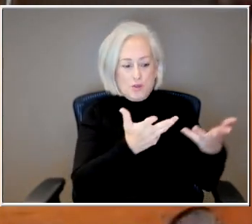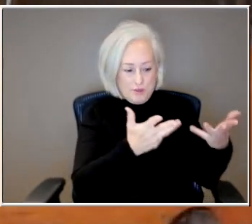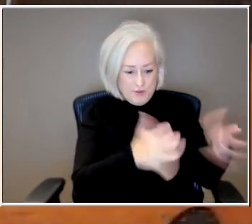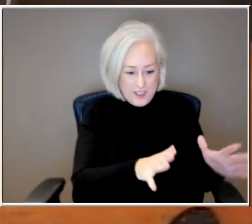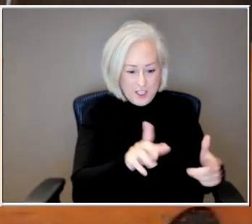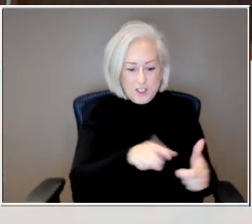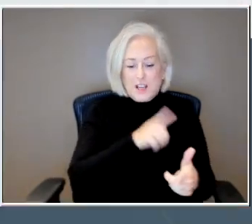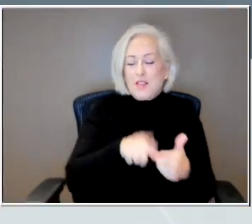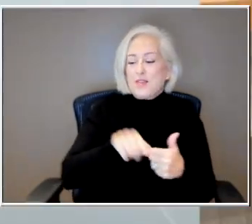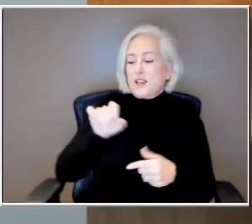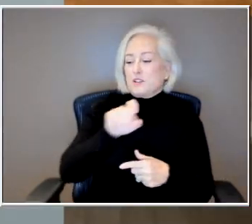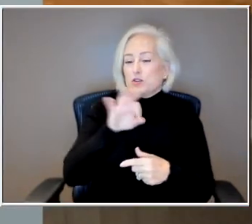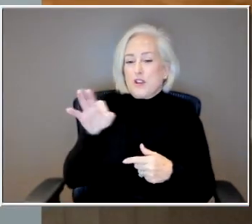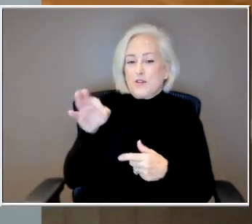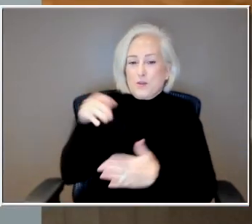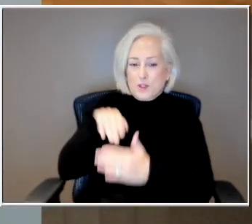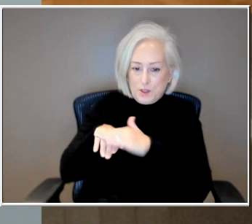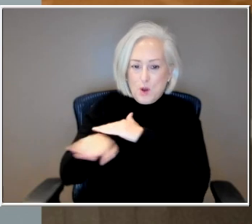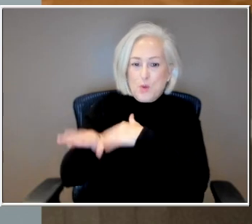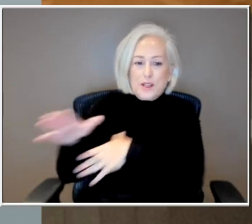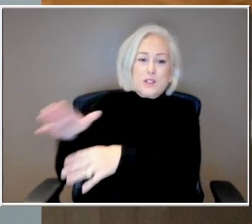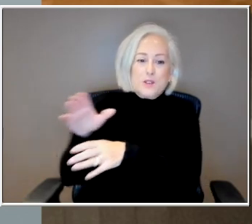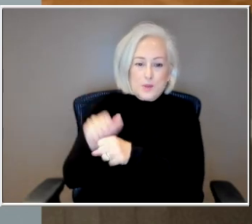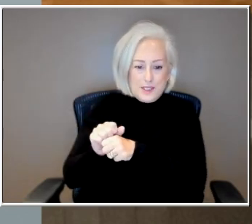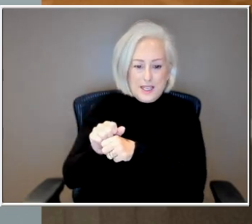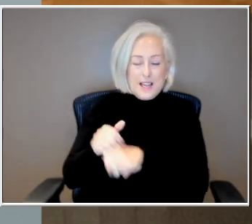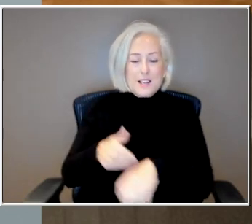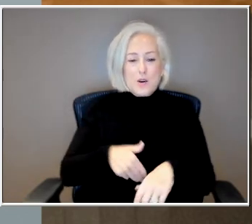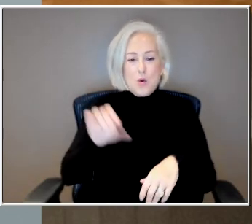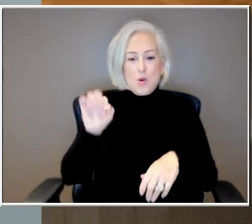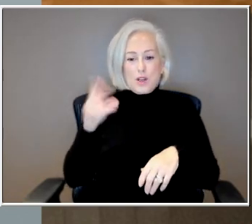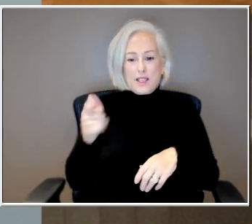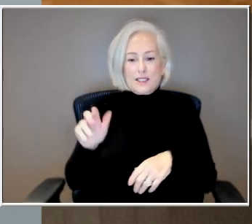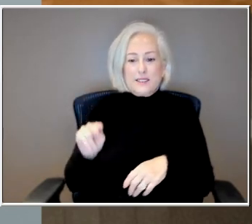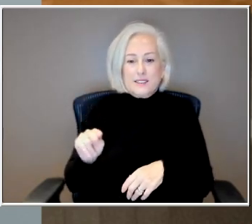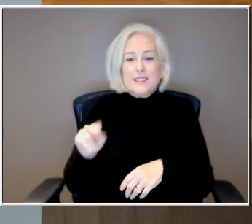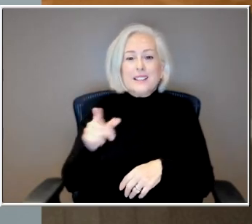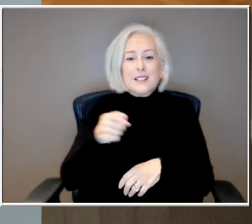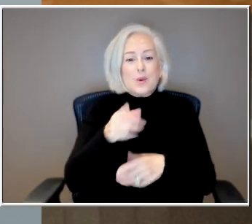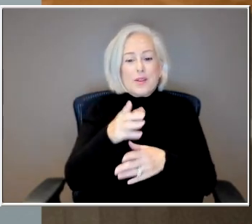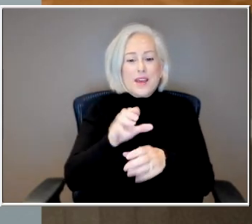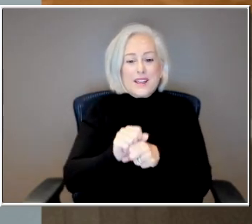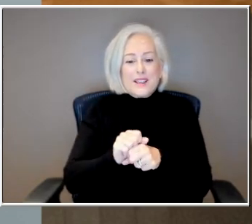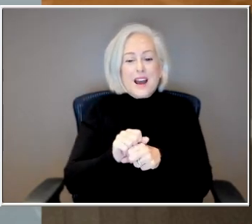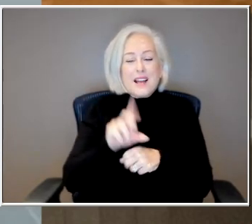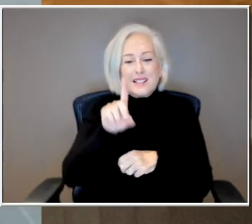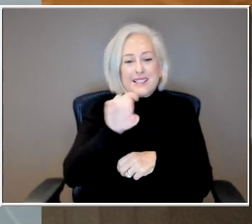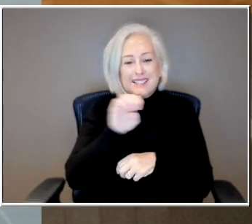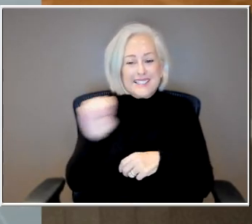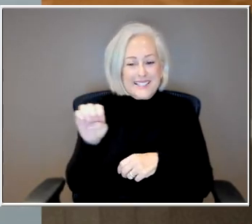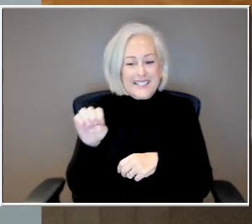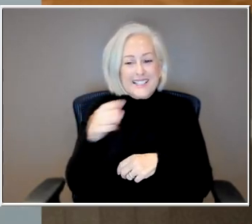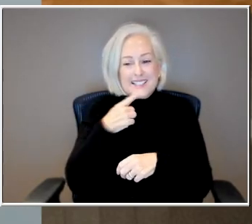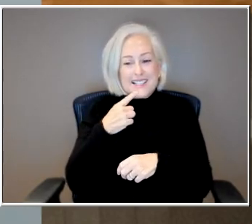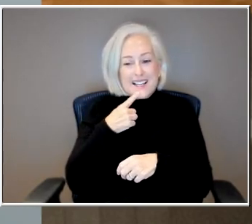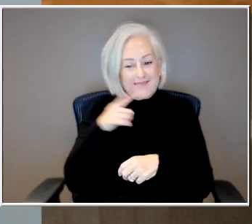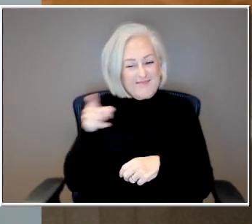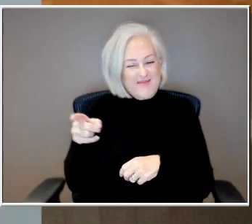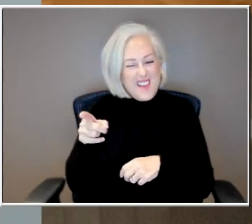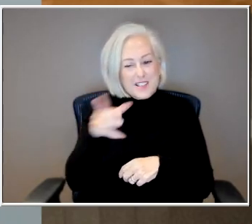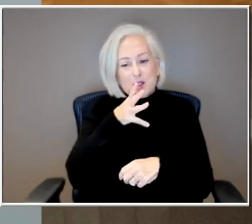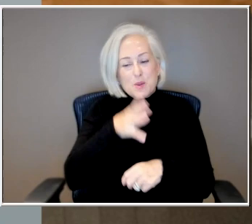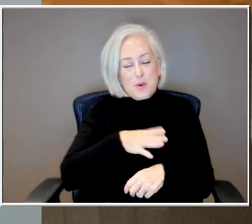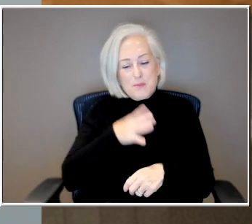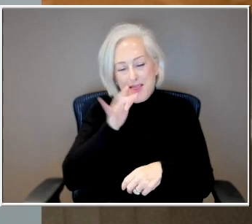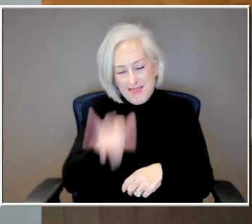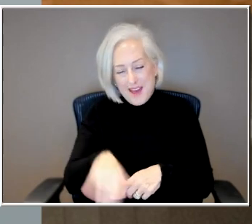the organ. And when they came out and got D, Josh looked up at the clock and he said, Mom, that's her. And